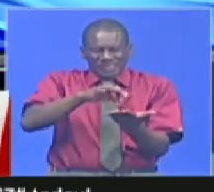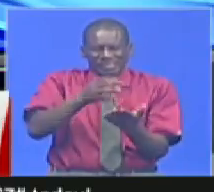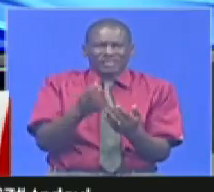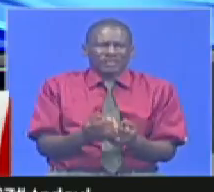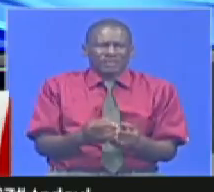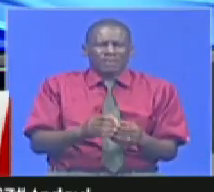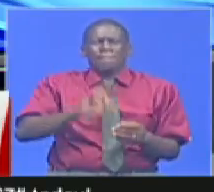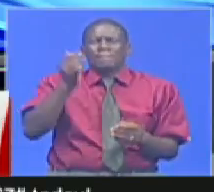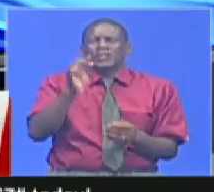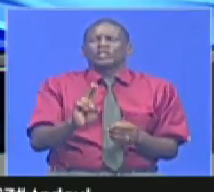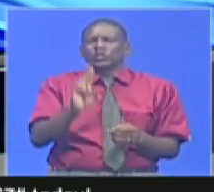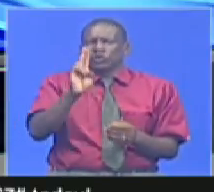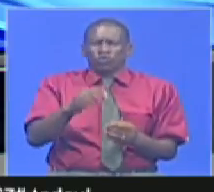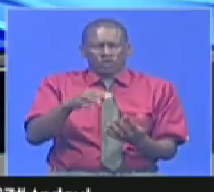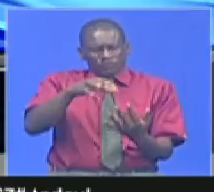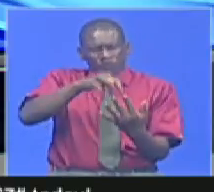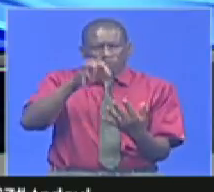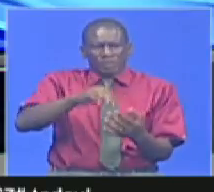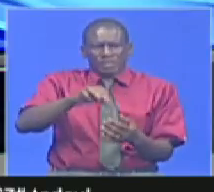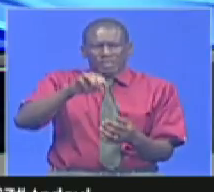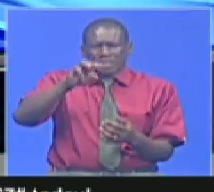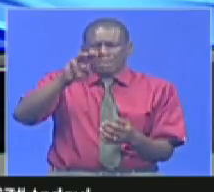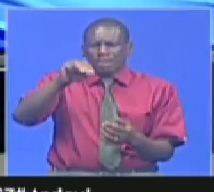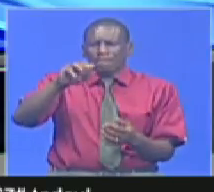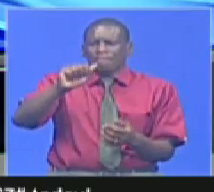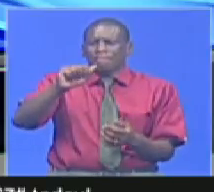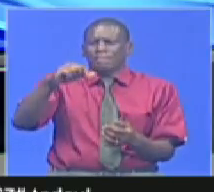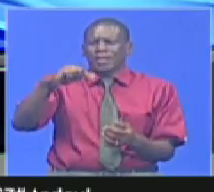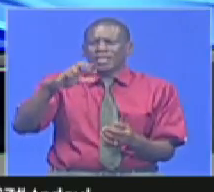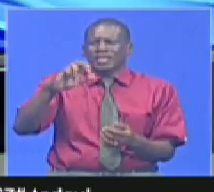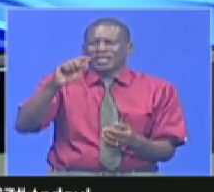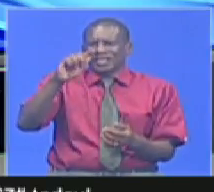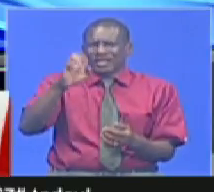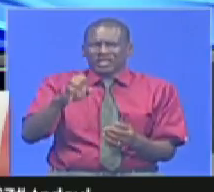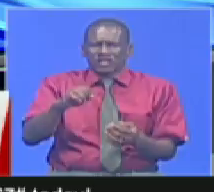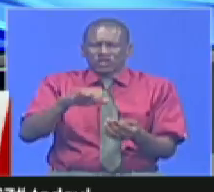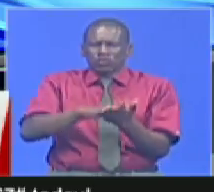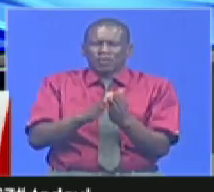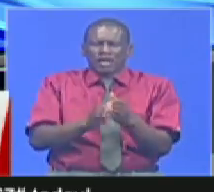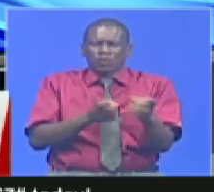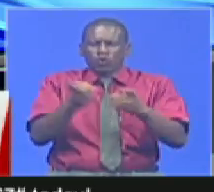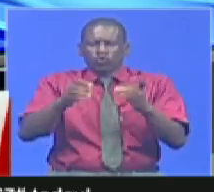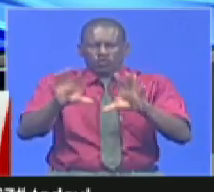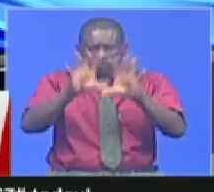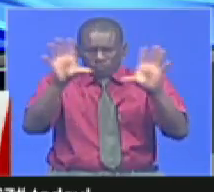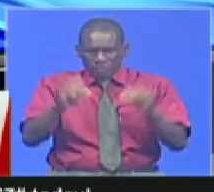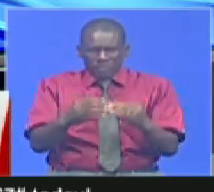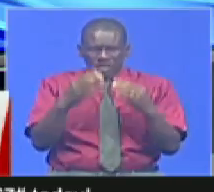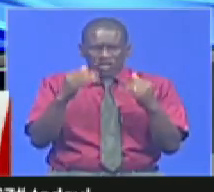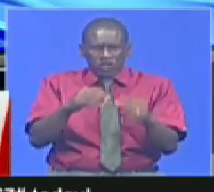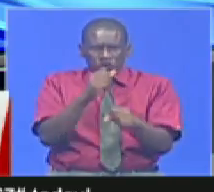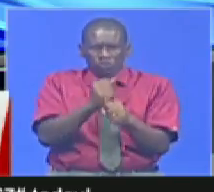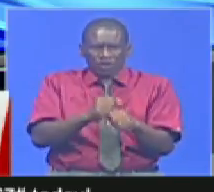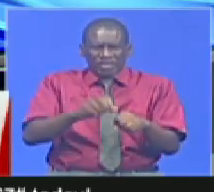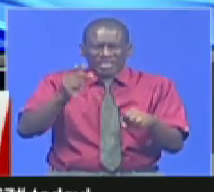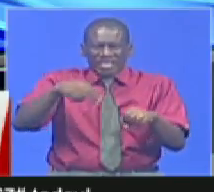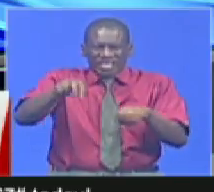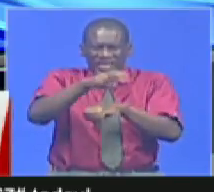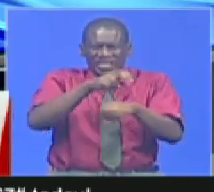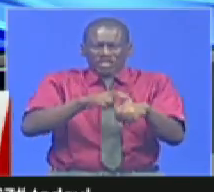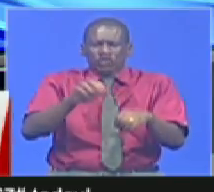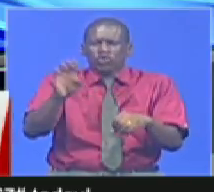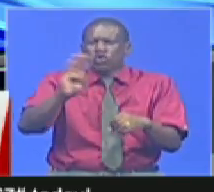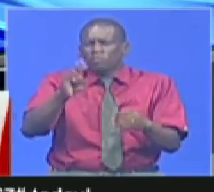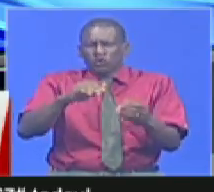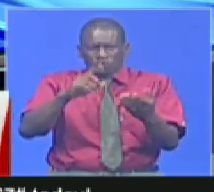Now, President Uhuru Kenyatta has nominated Margaret Nyakango for the position of Controller of Budget. Currently, she works at the Kenya National Bureau of Statistics,